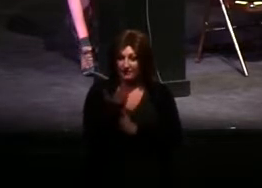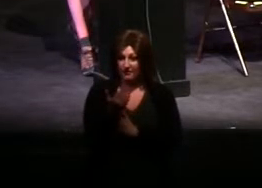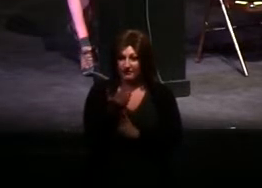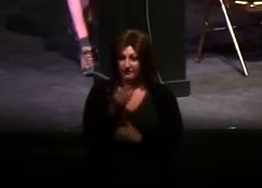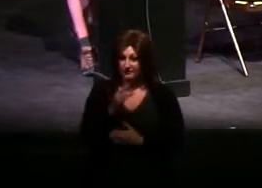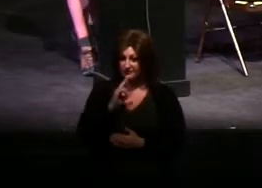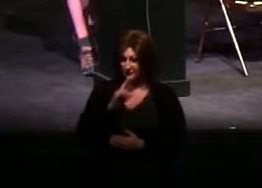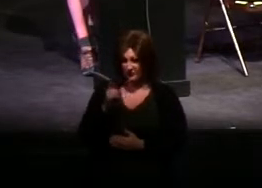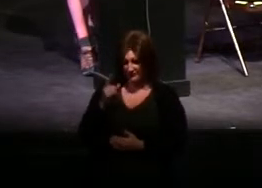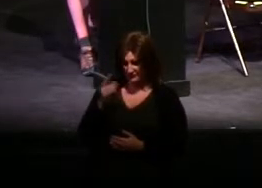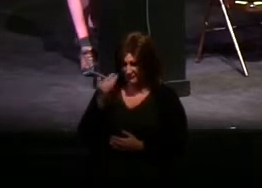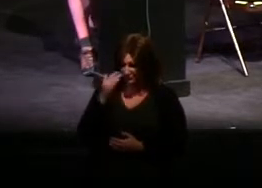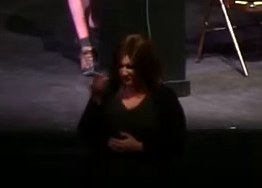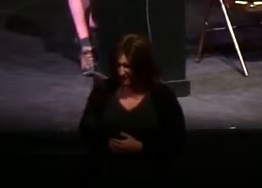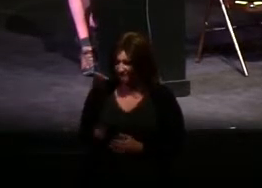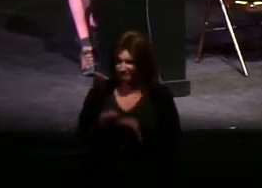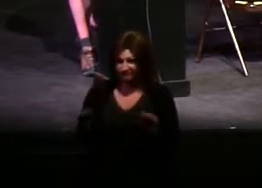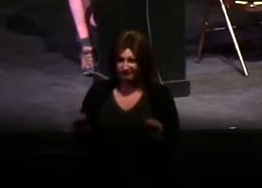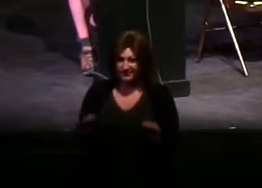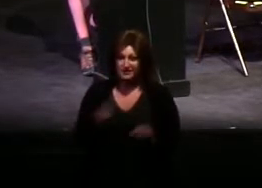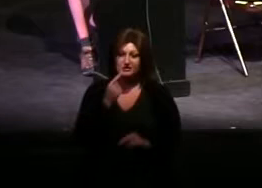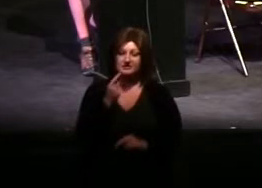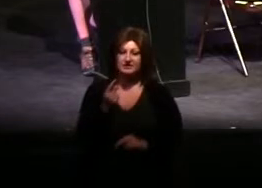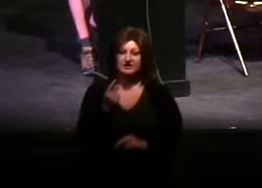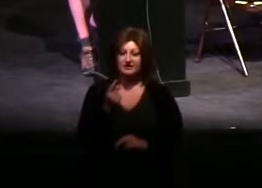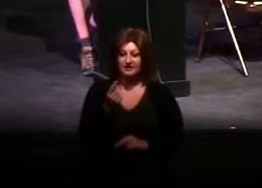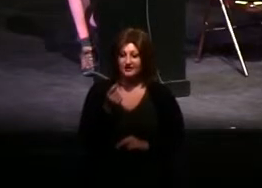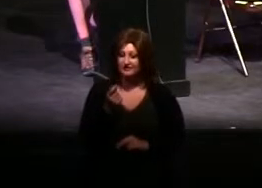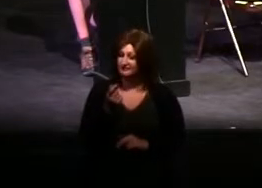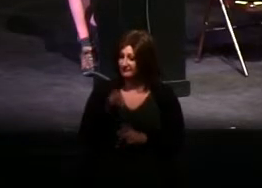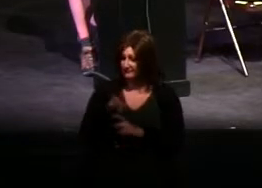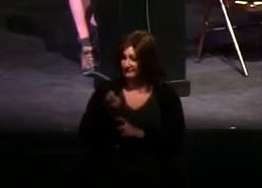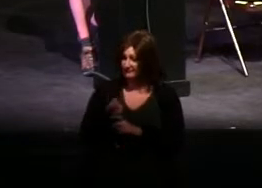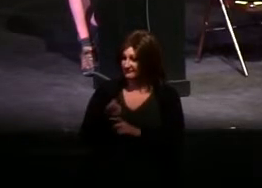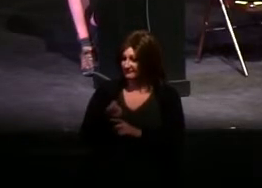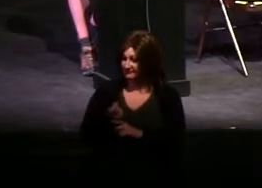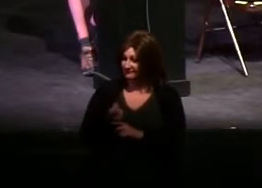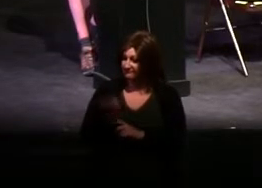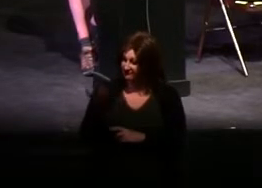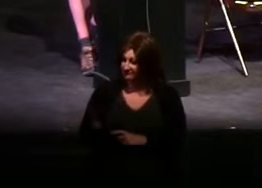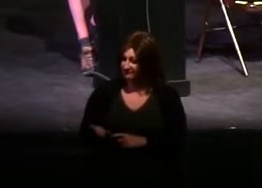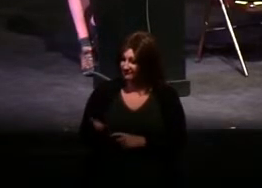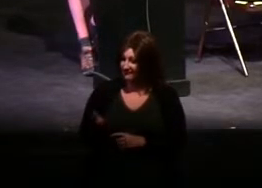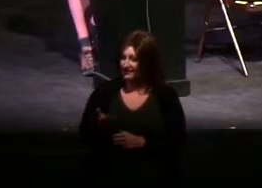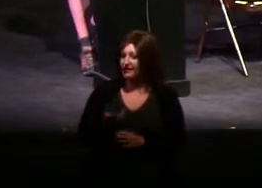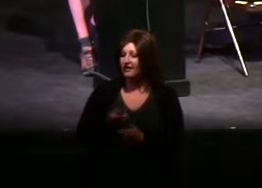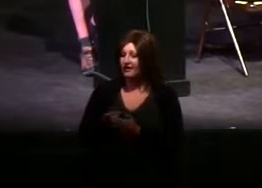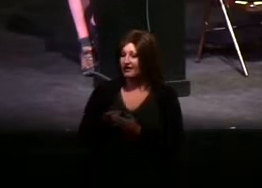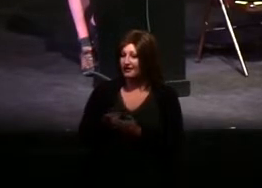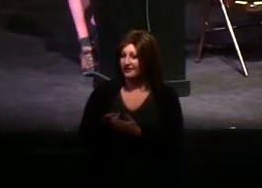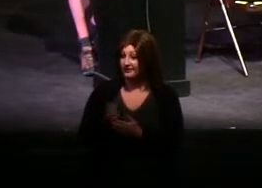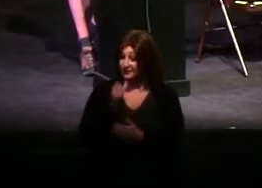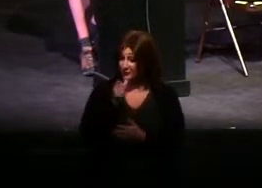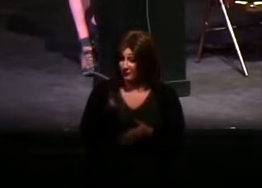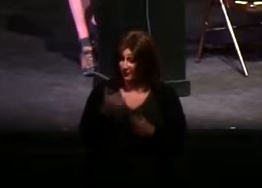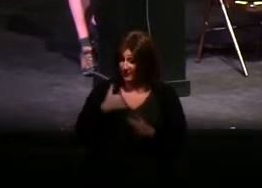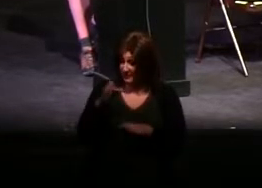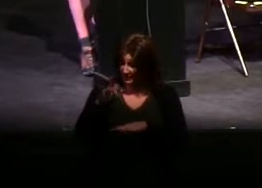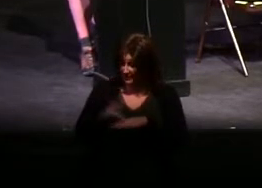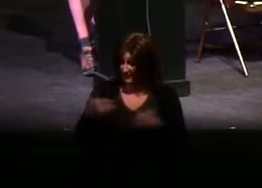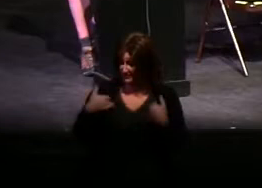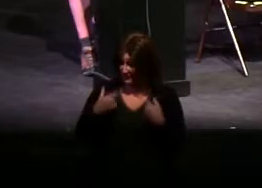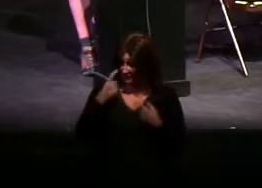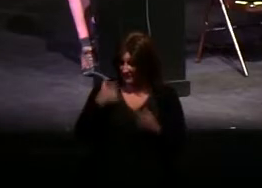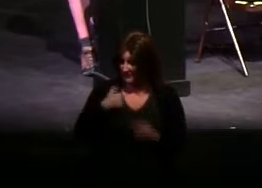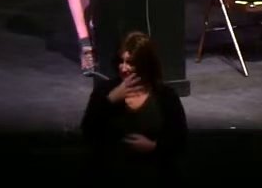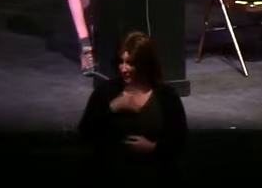really didn't know him at all. She said, a little playfully, "Keita, be honest. You won't let me touch the animal